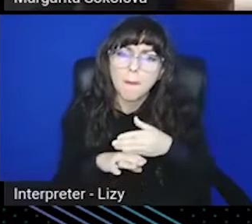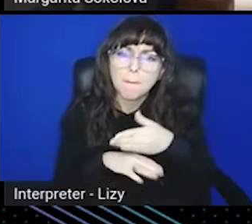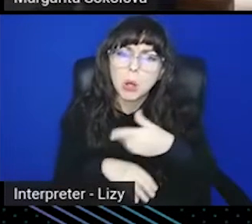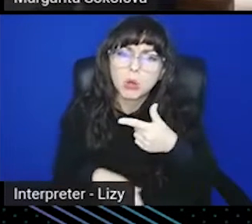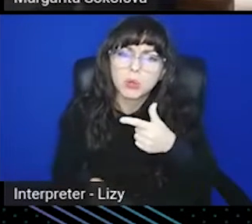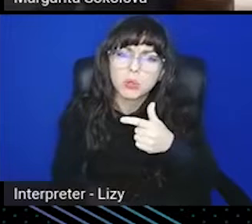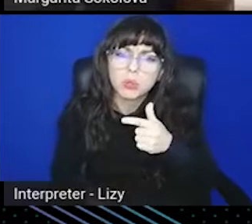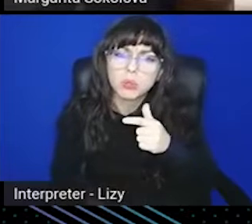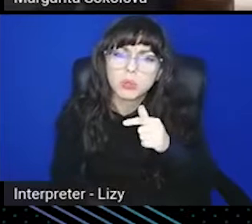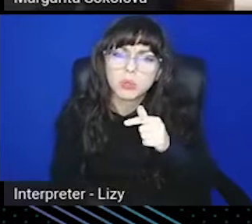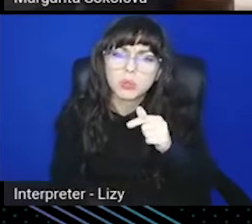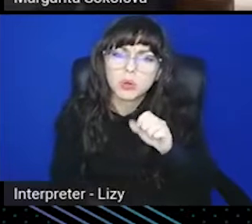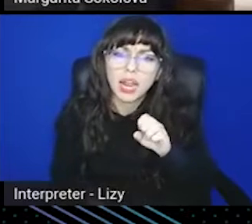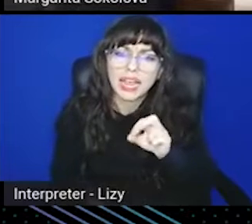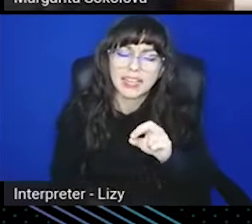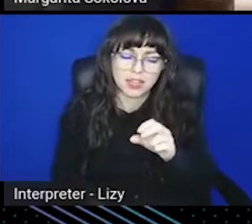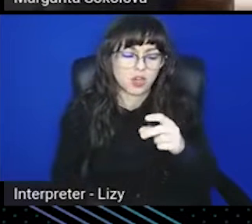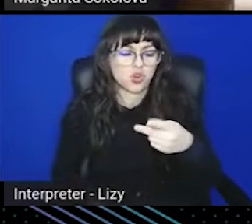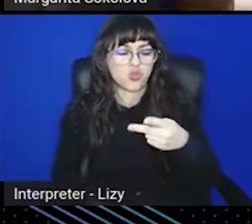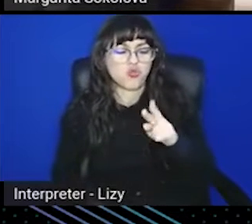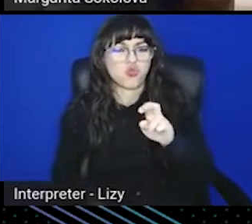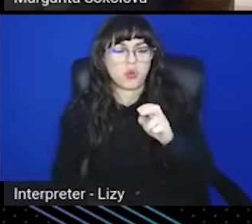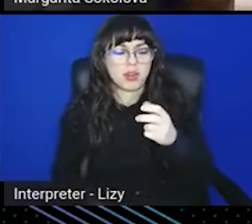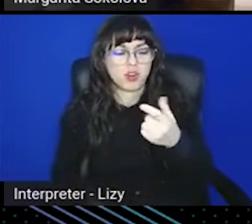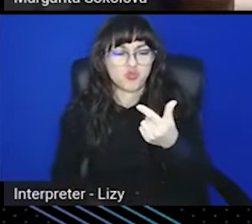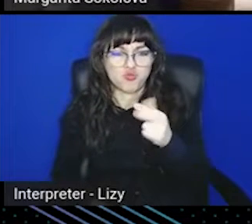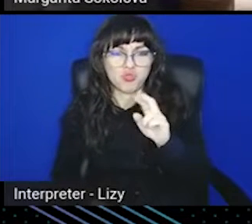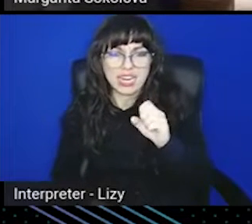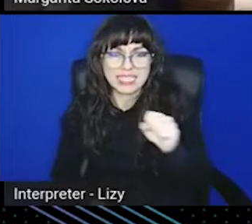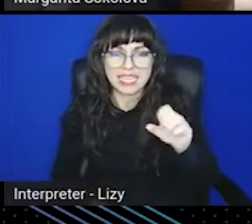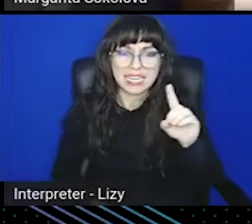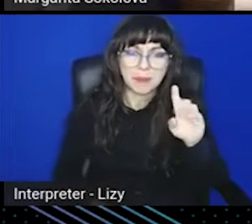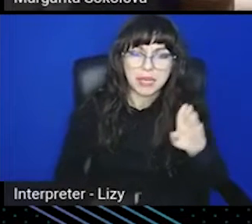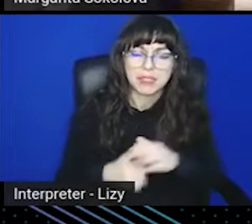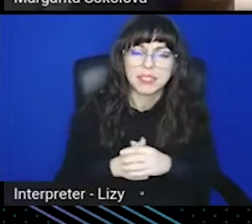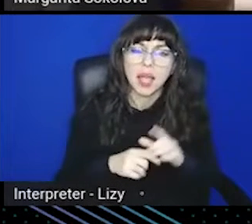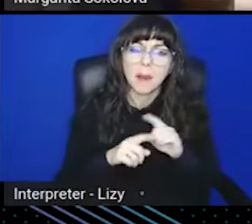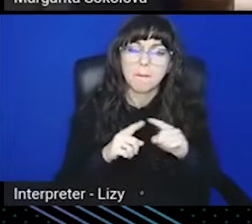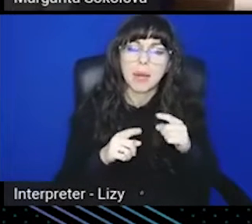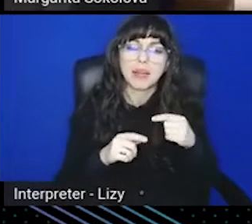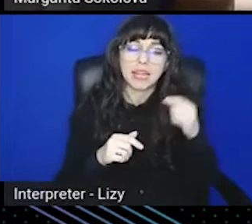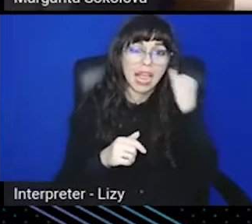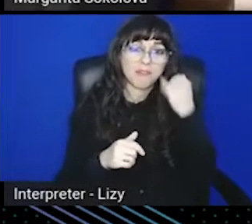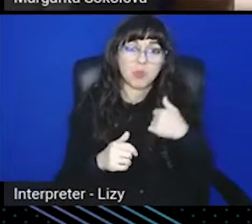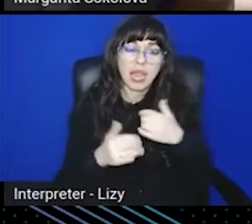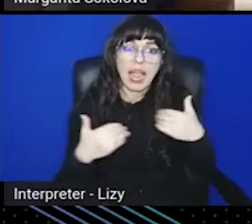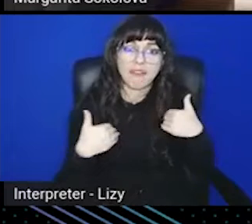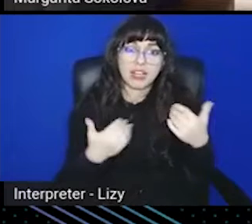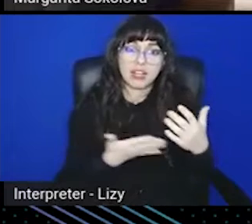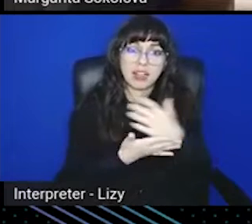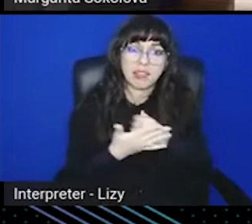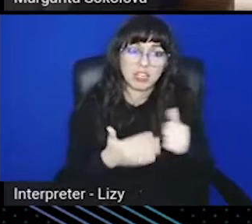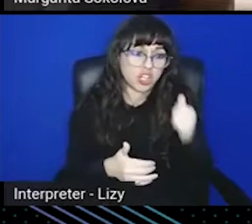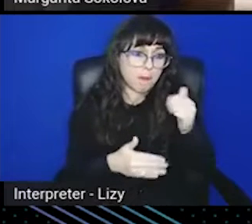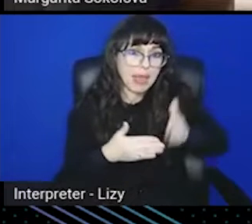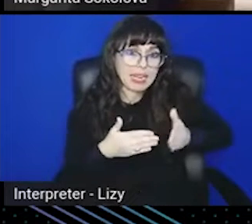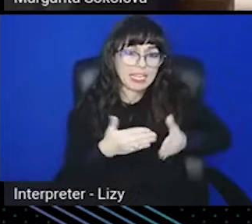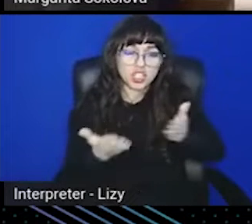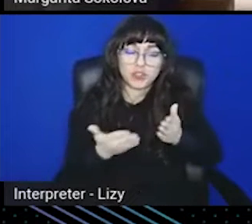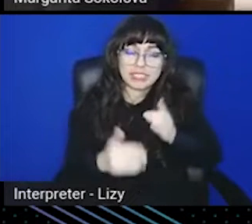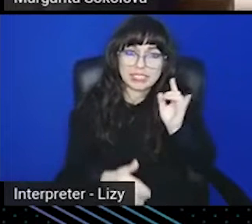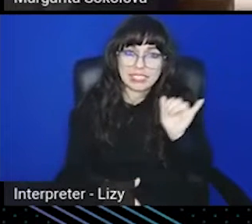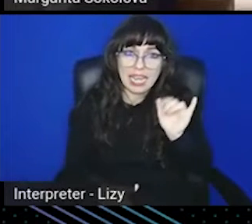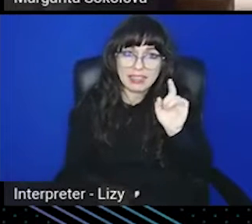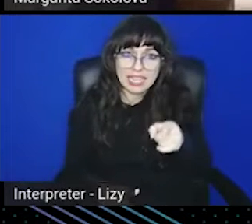can support serverless deployments, but for something that has a collection of backend services like this,